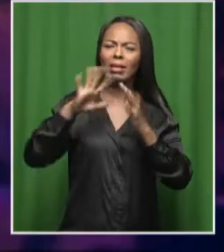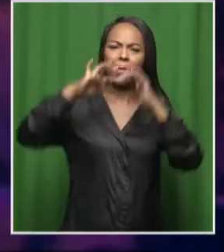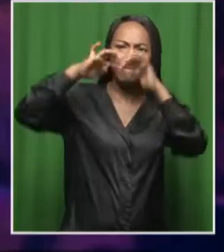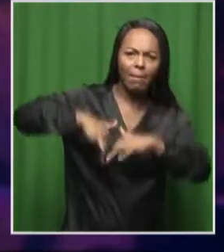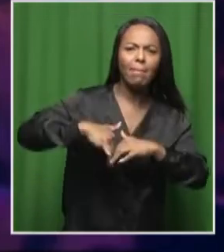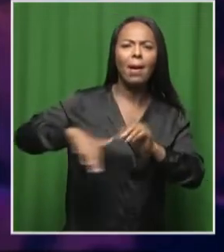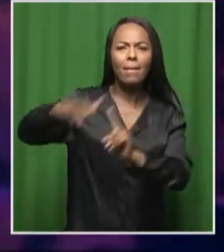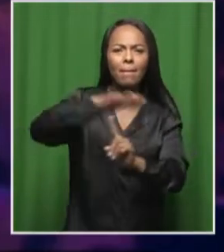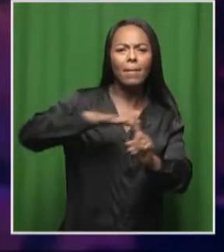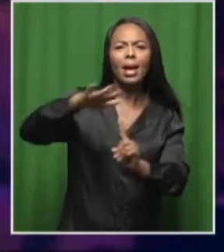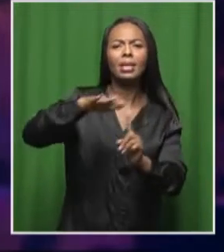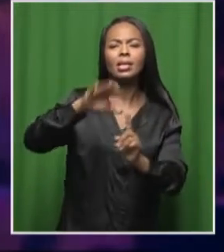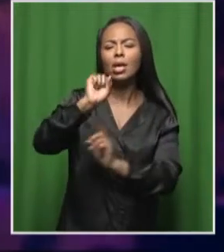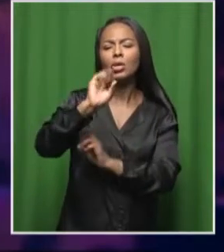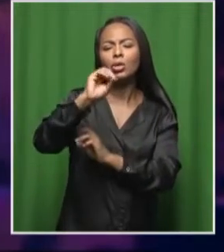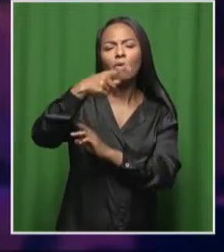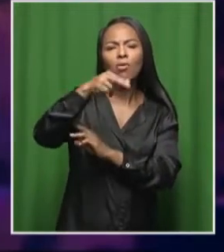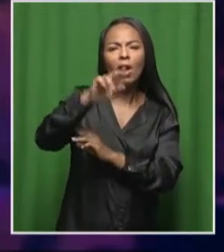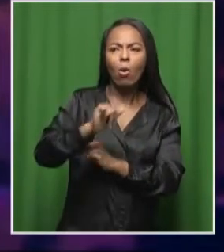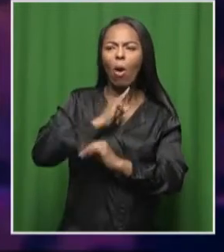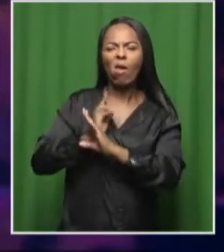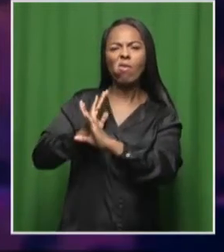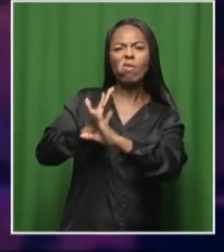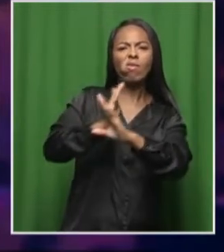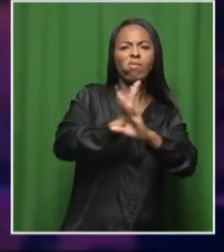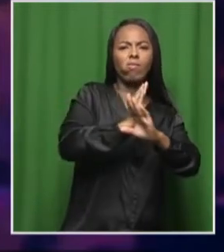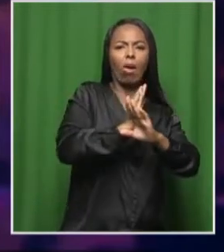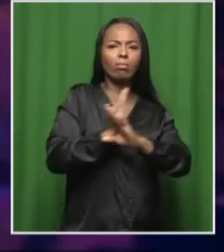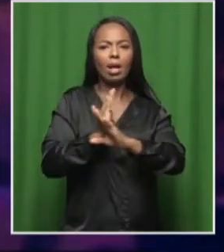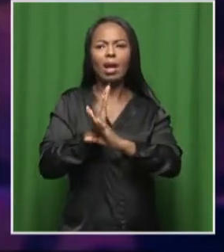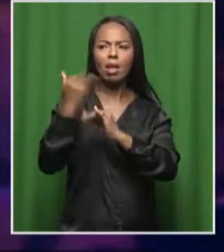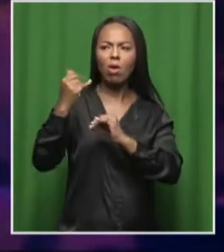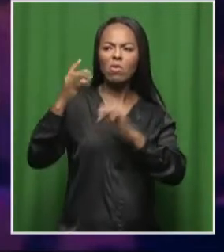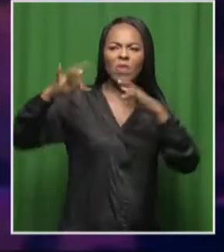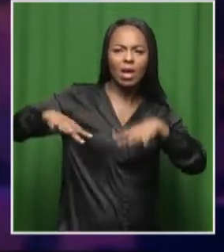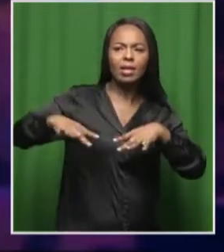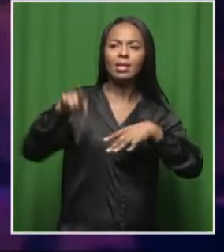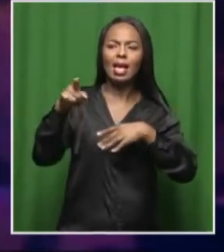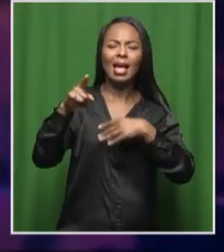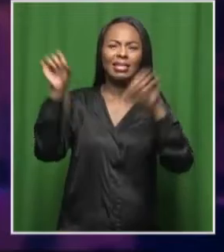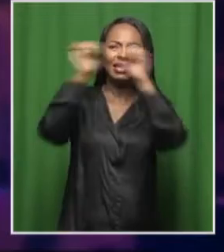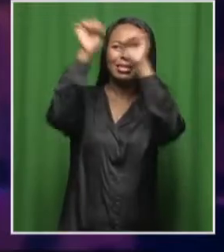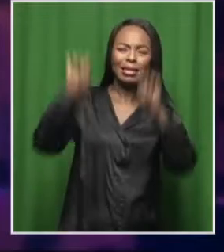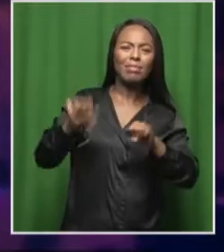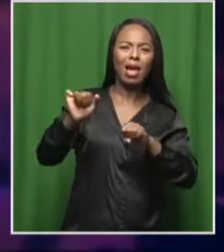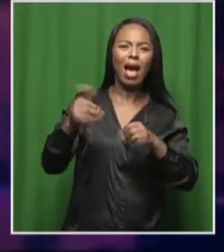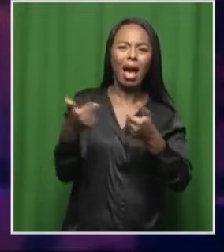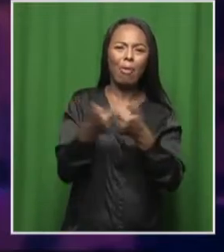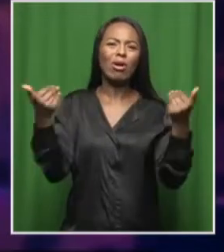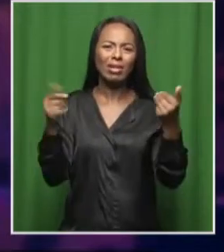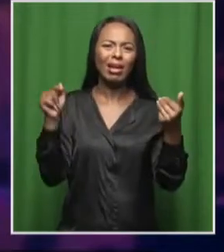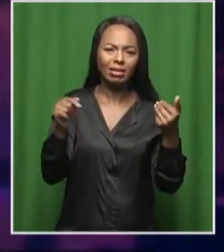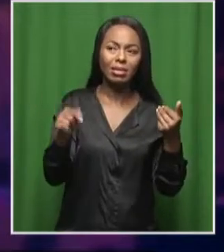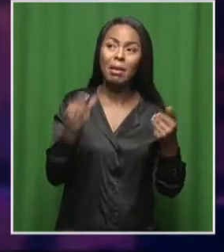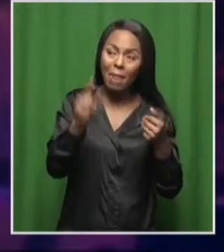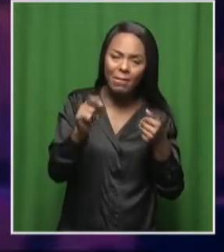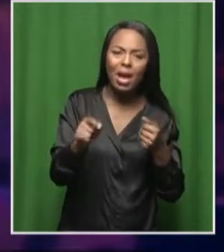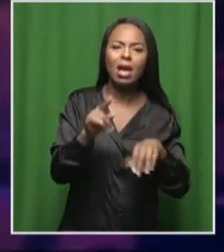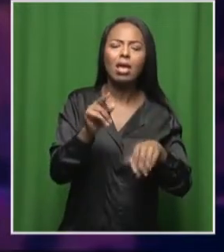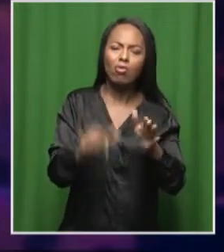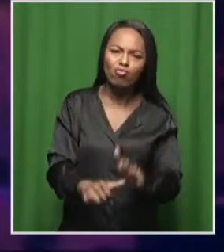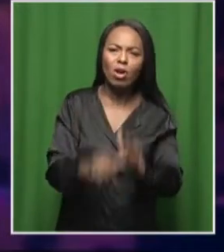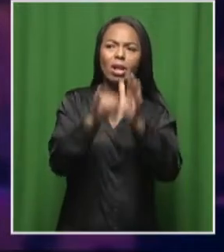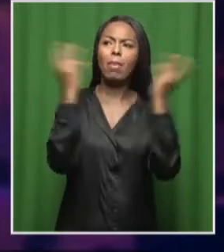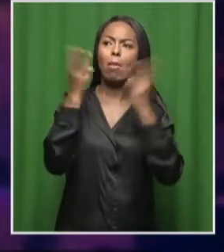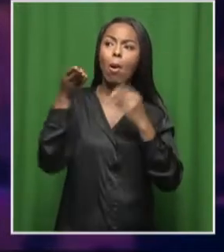gathered to defy because they were so defiant of the system, of the apartheid system. And that's important because all the